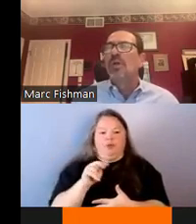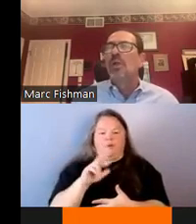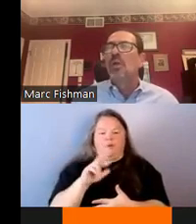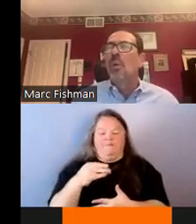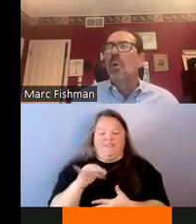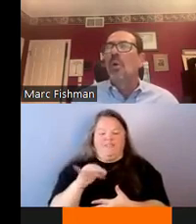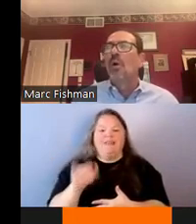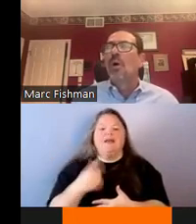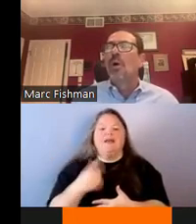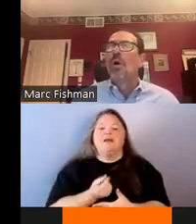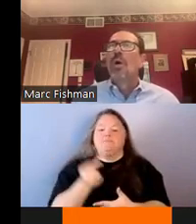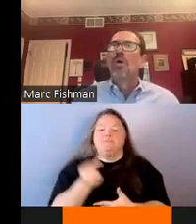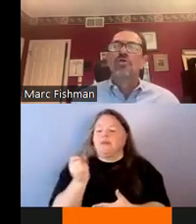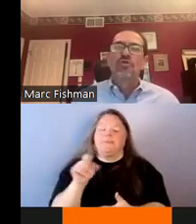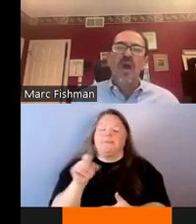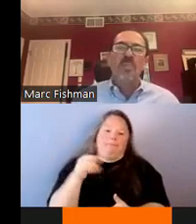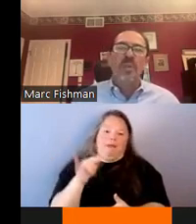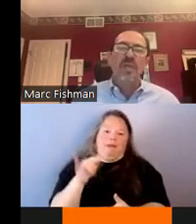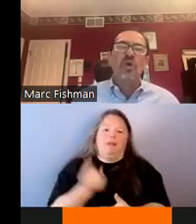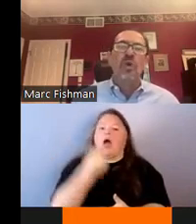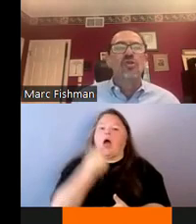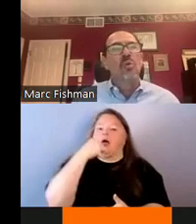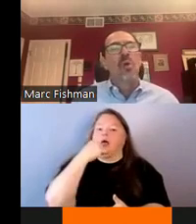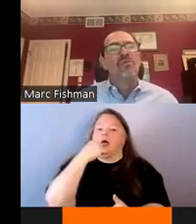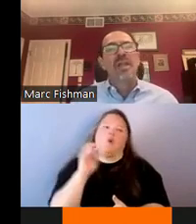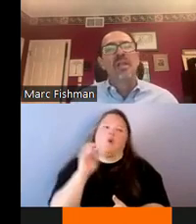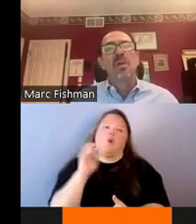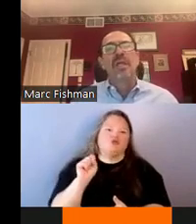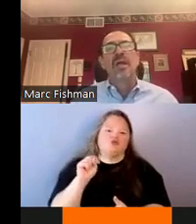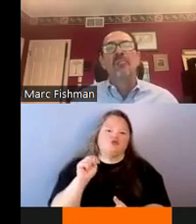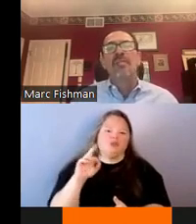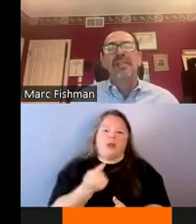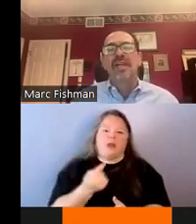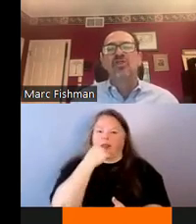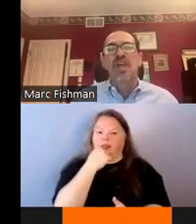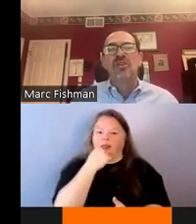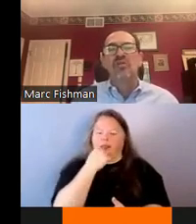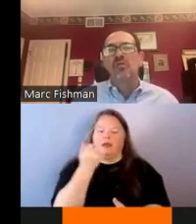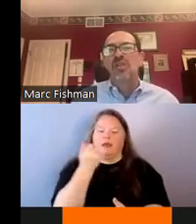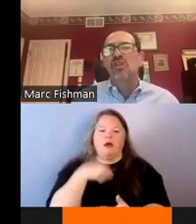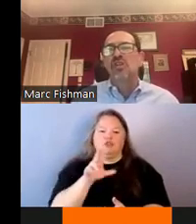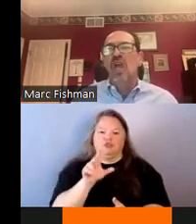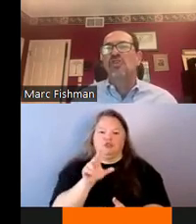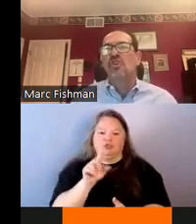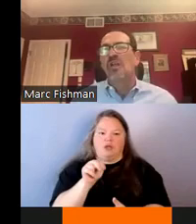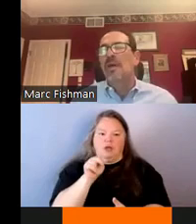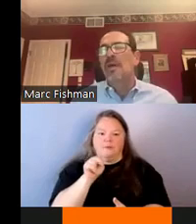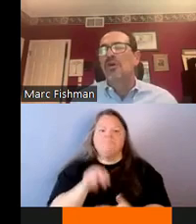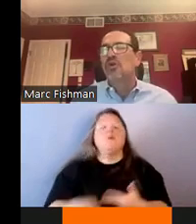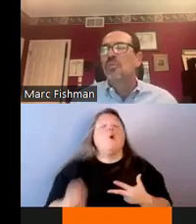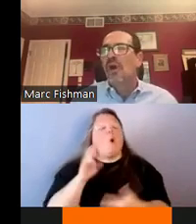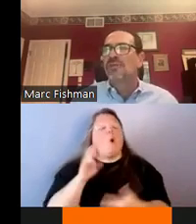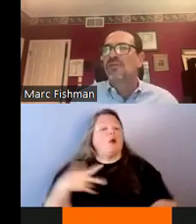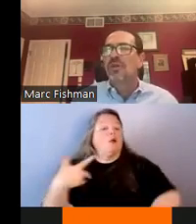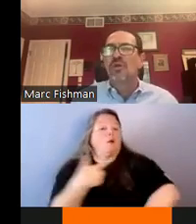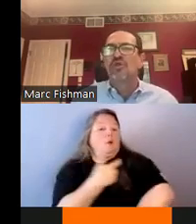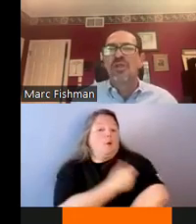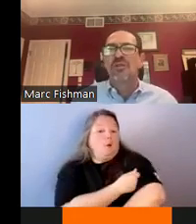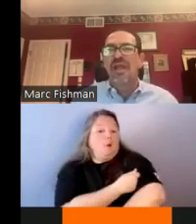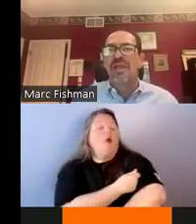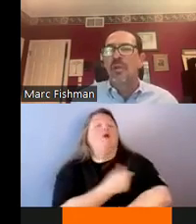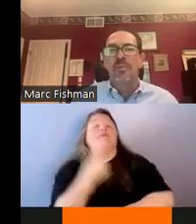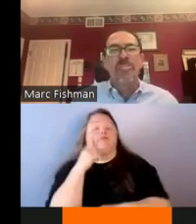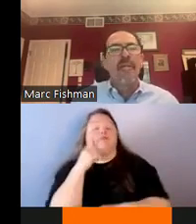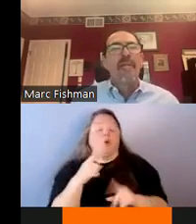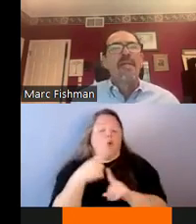under-the-tongue pill or strip. It's also available in a monthly extended release injection, and there are 2 brands